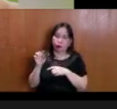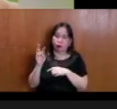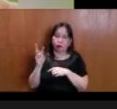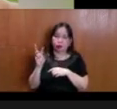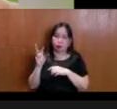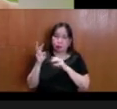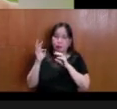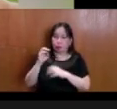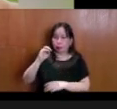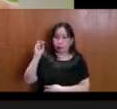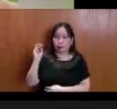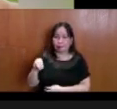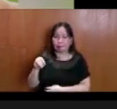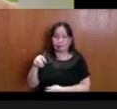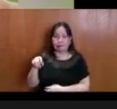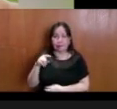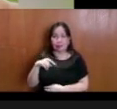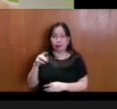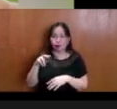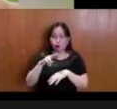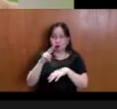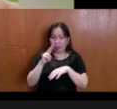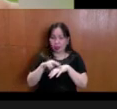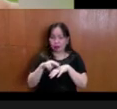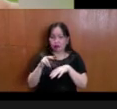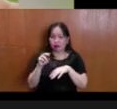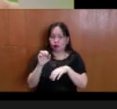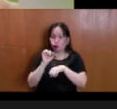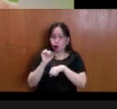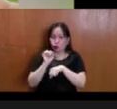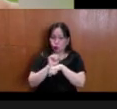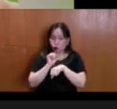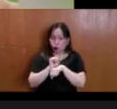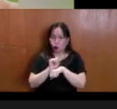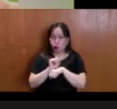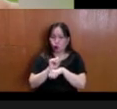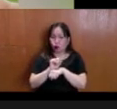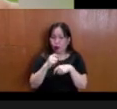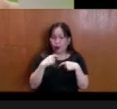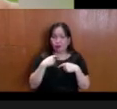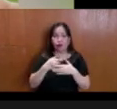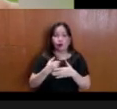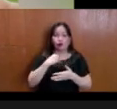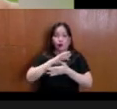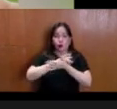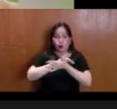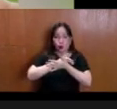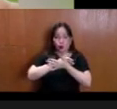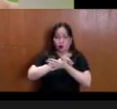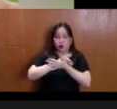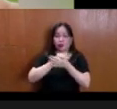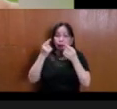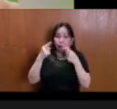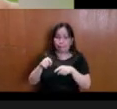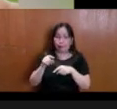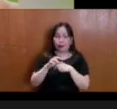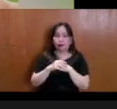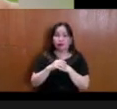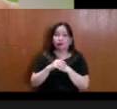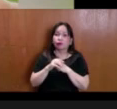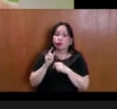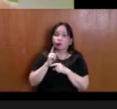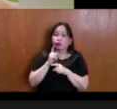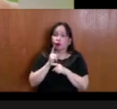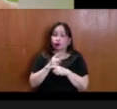13.6% of the national employment in 2019 before COVID-19 pandemic happened. But what is